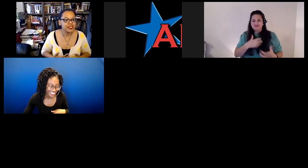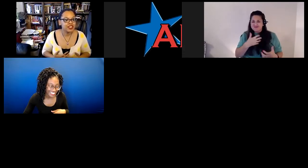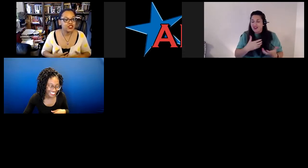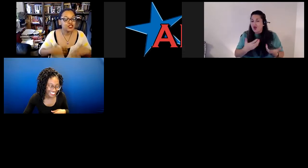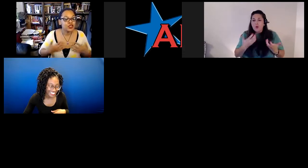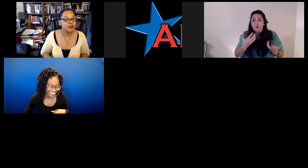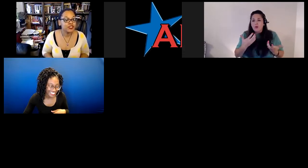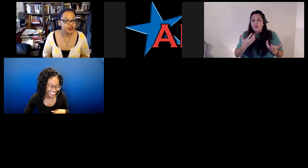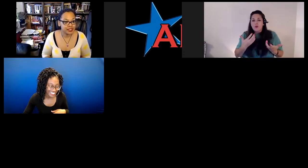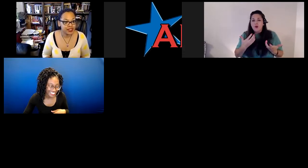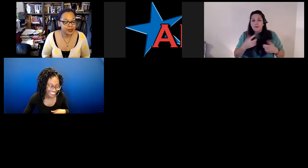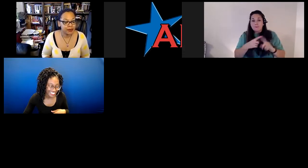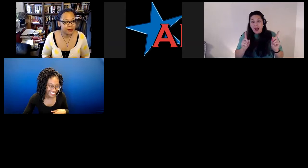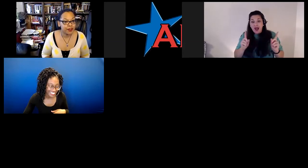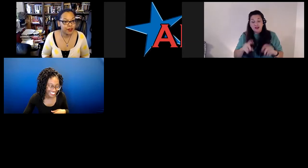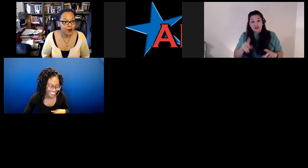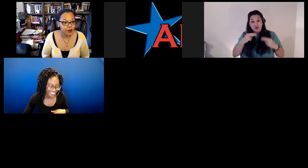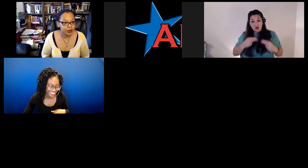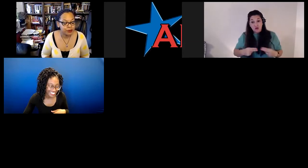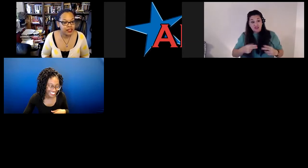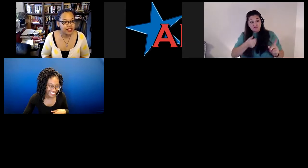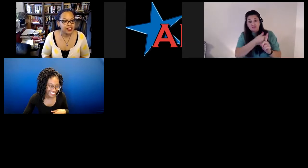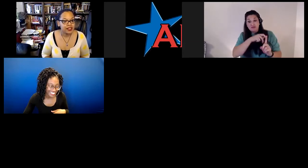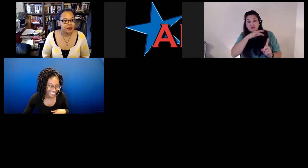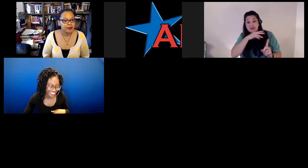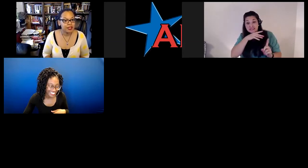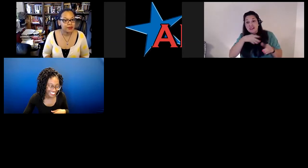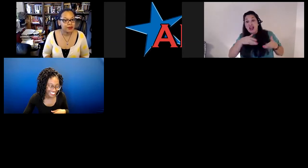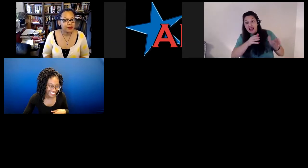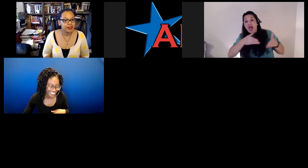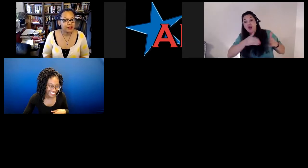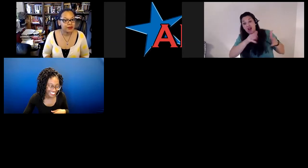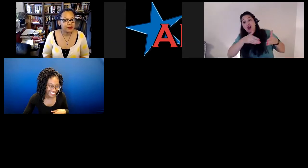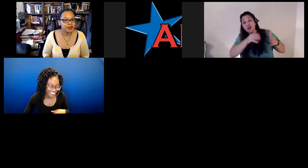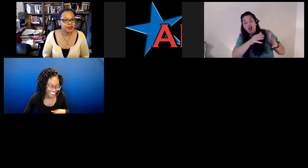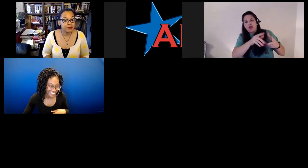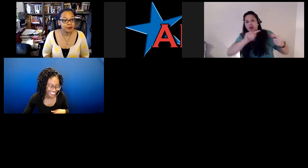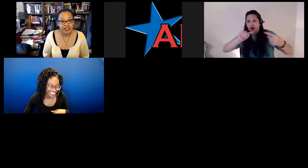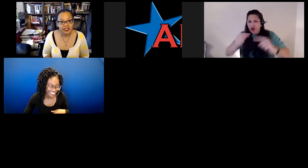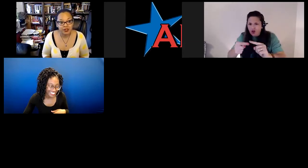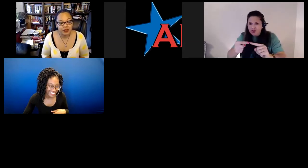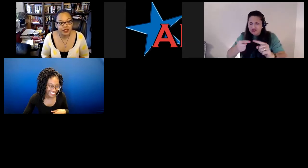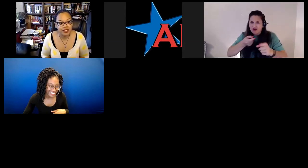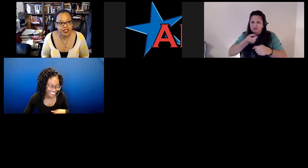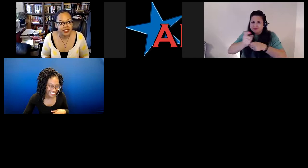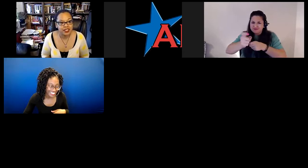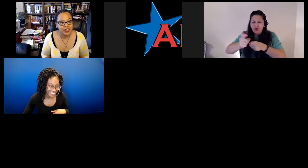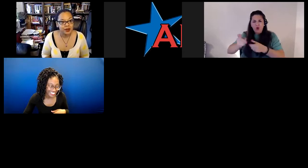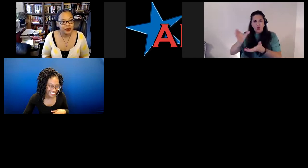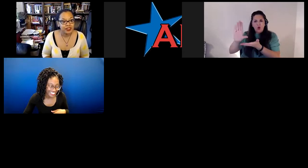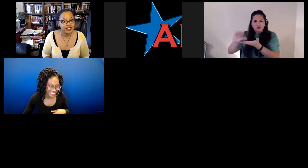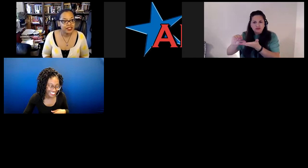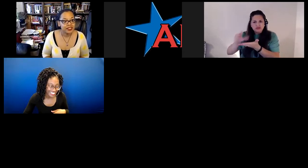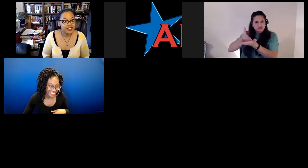humans so much grace that people are harmed, that people are oppressed or marginalized